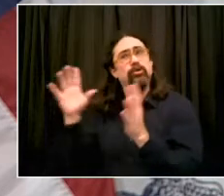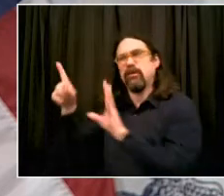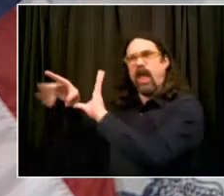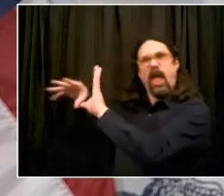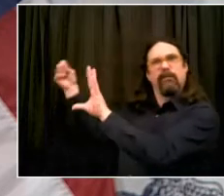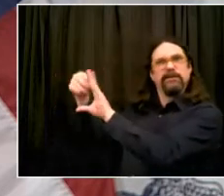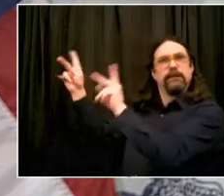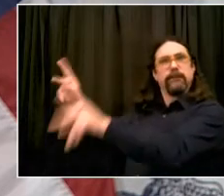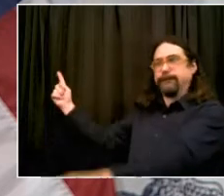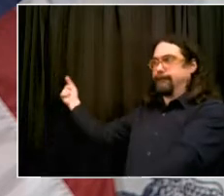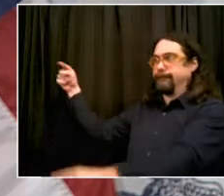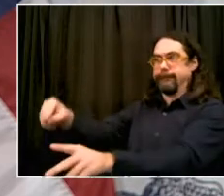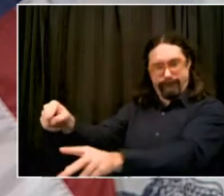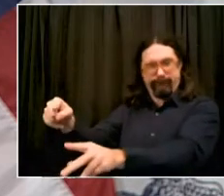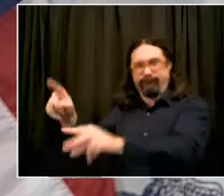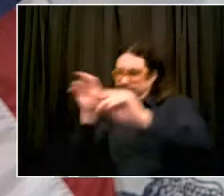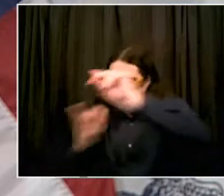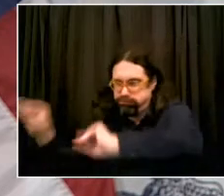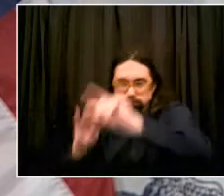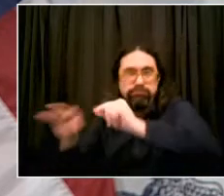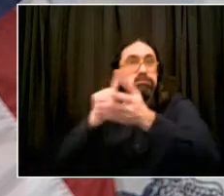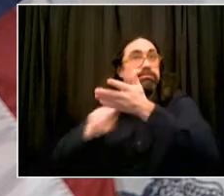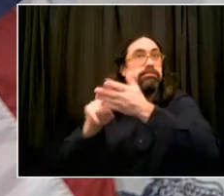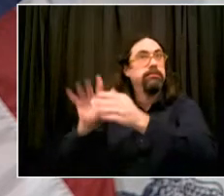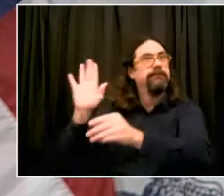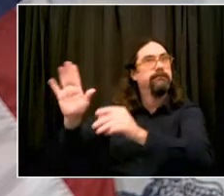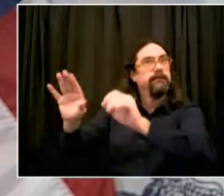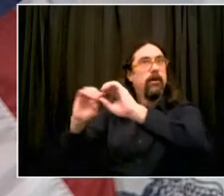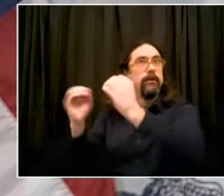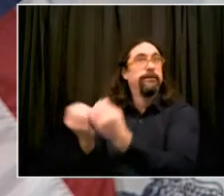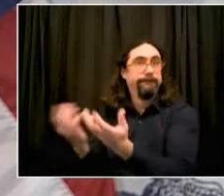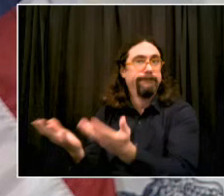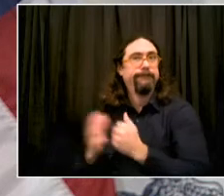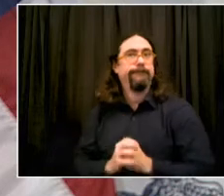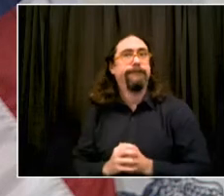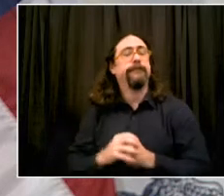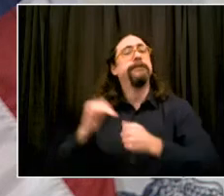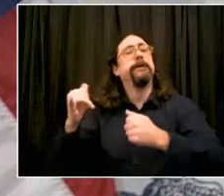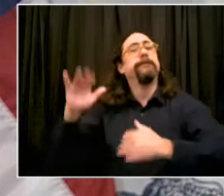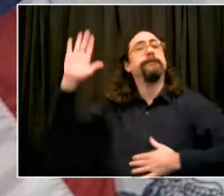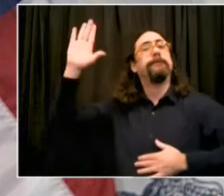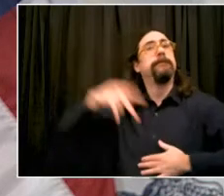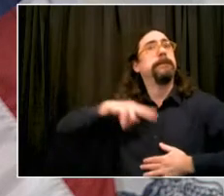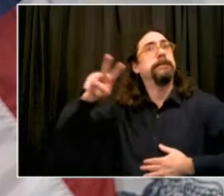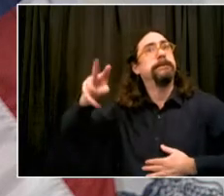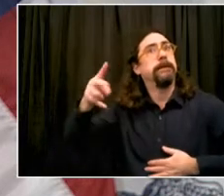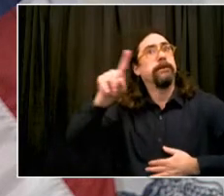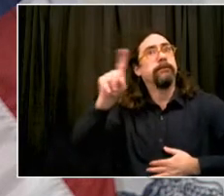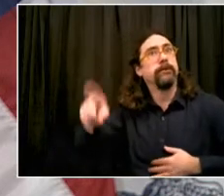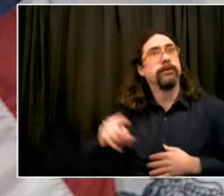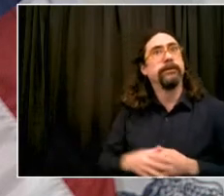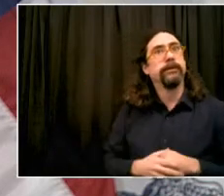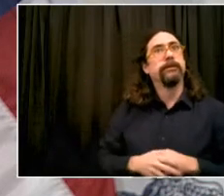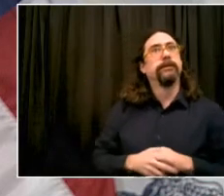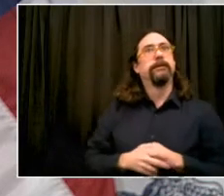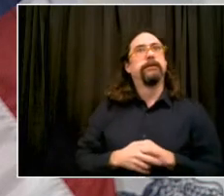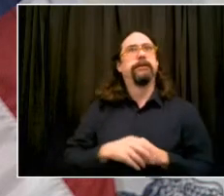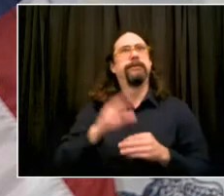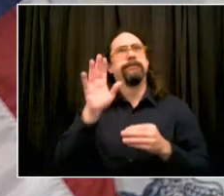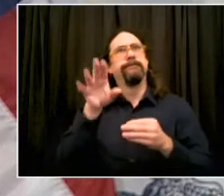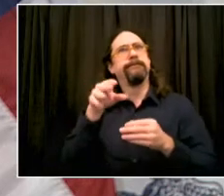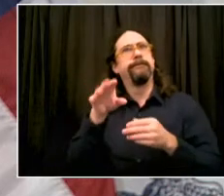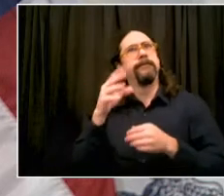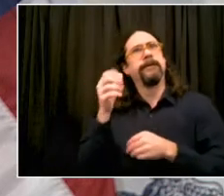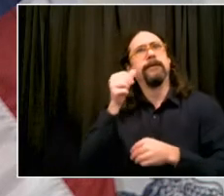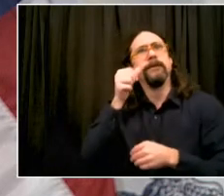Thanks. And last night I was watching a mayoral forum about the candidates' Albany agendas. And Sean Donovan brought up the need